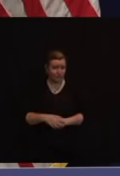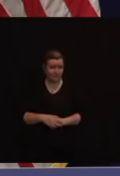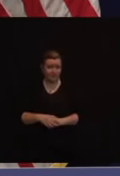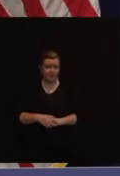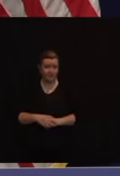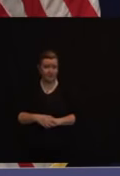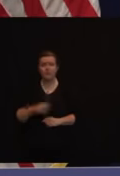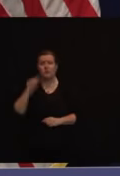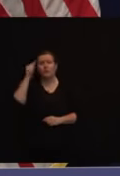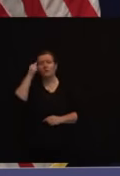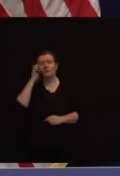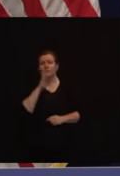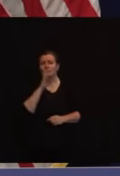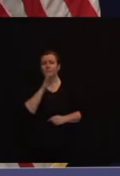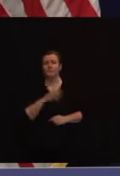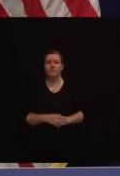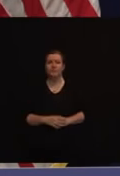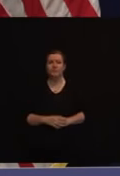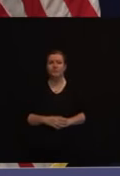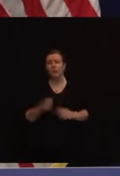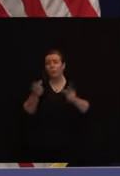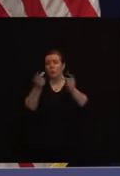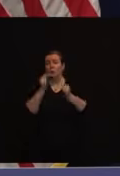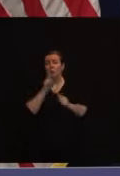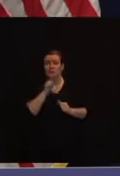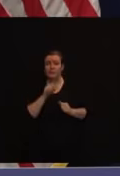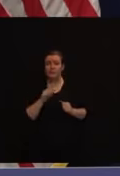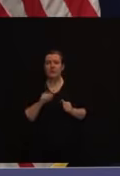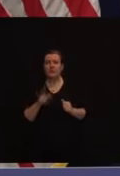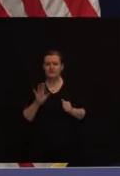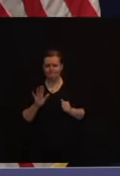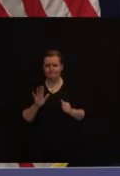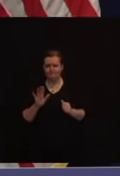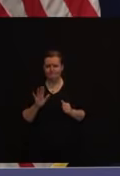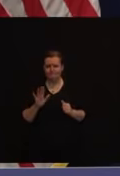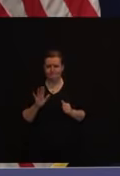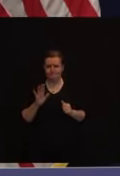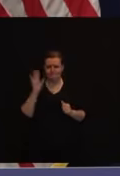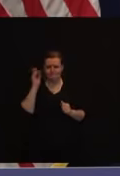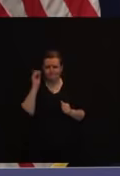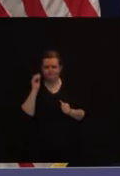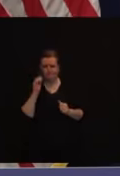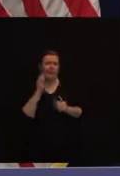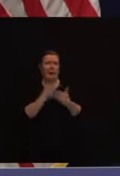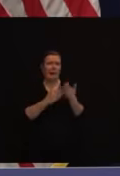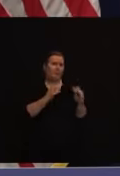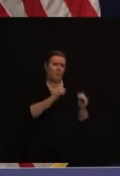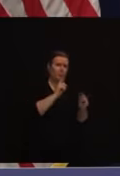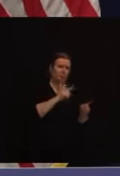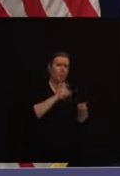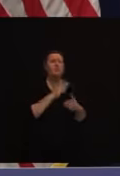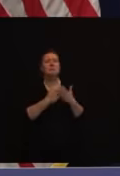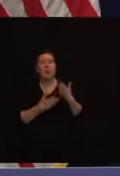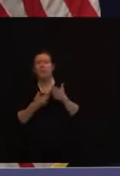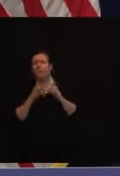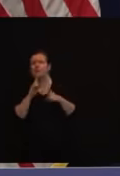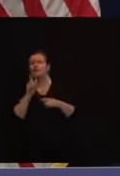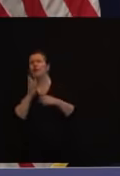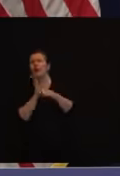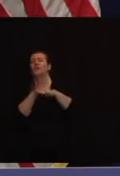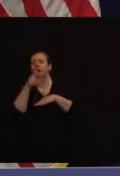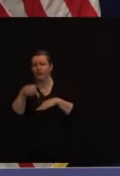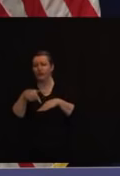here and on some of this, and then we're going to, I think, get back to you at least on part of it. Just to keep where I've been on